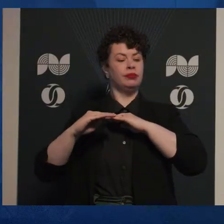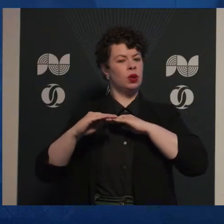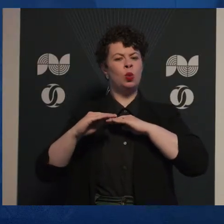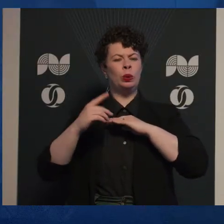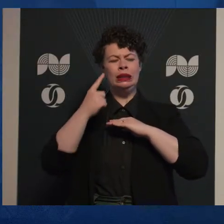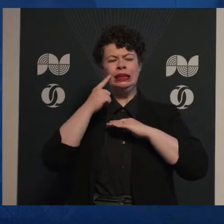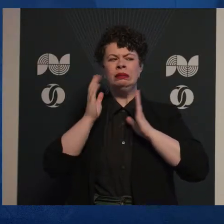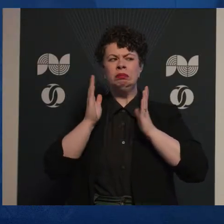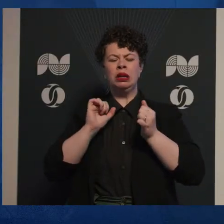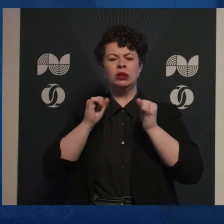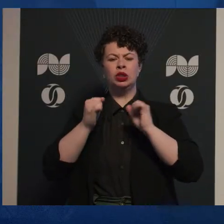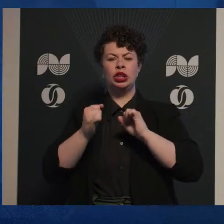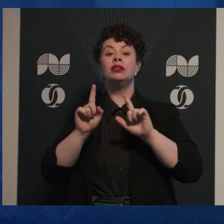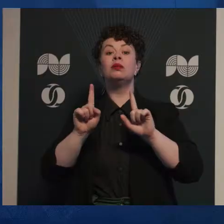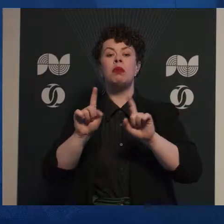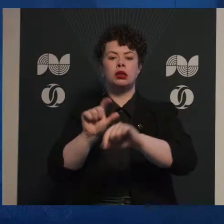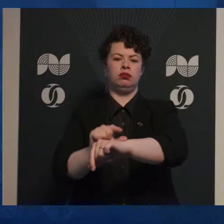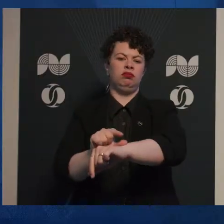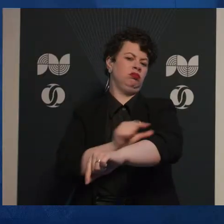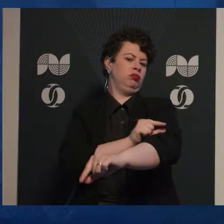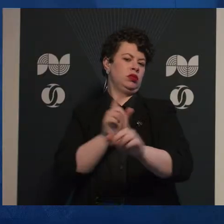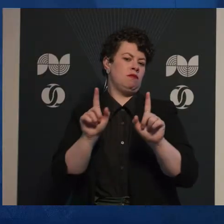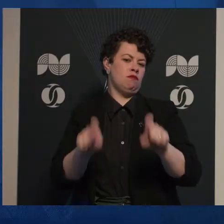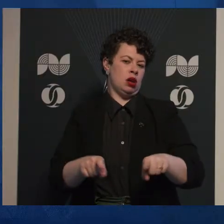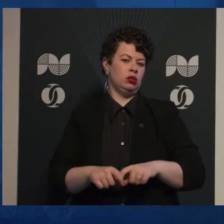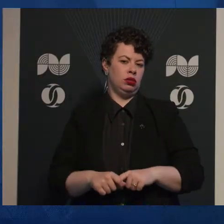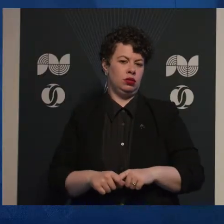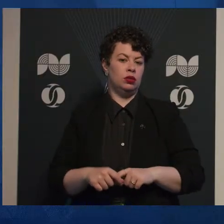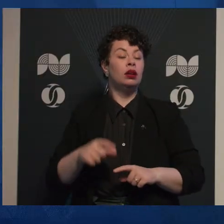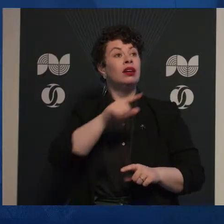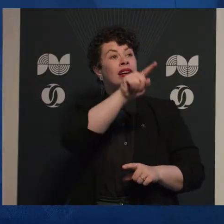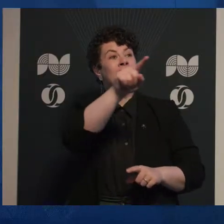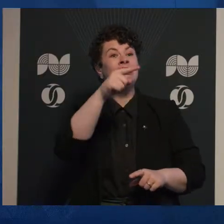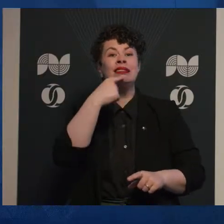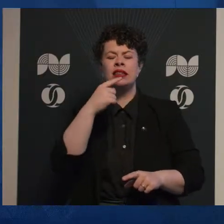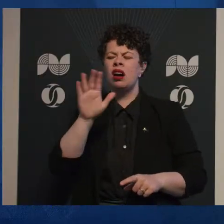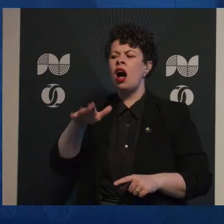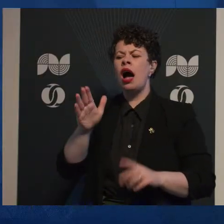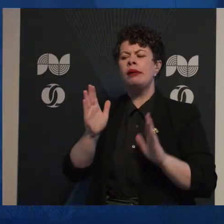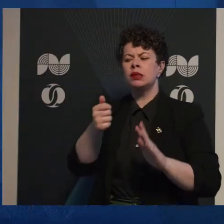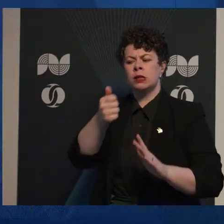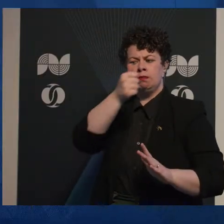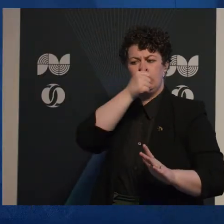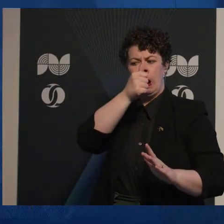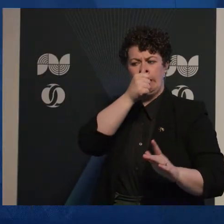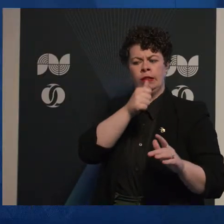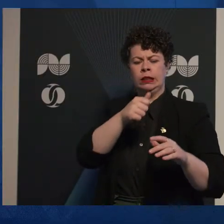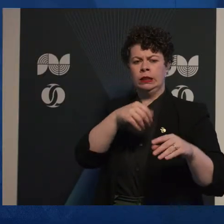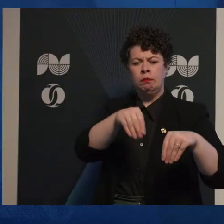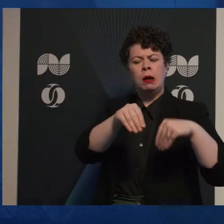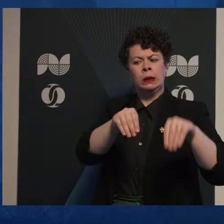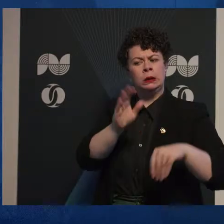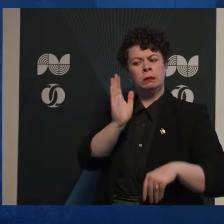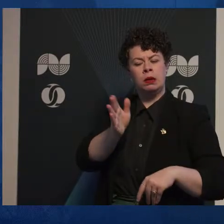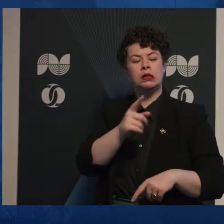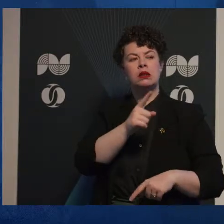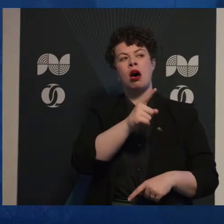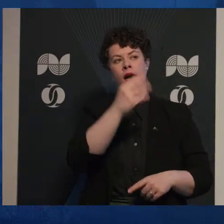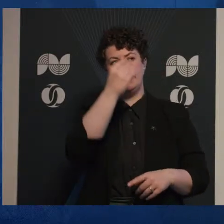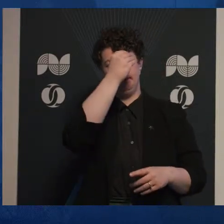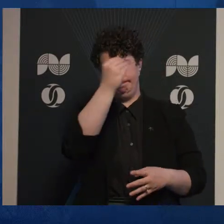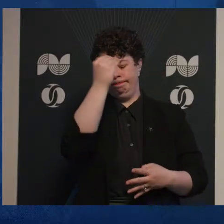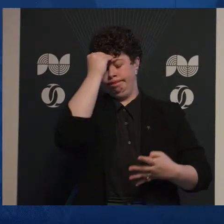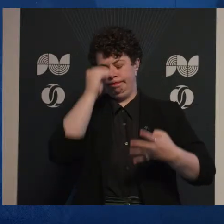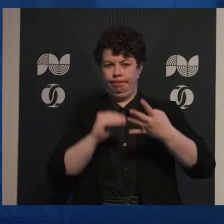We have heard unlocking private investment as the key. Also this morning, and moving forward, this will be even